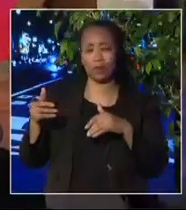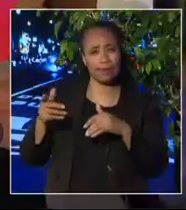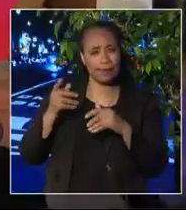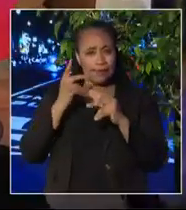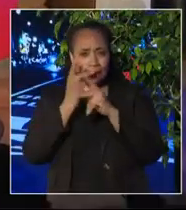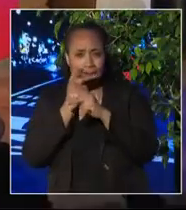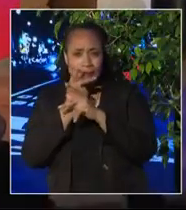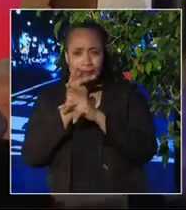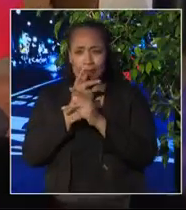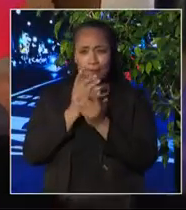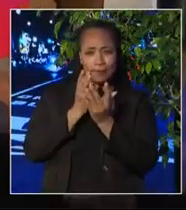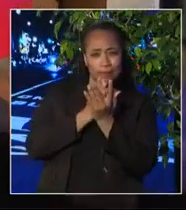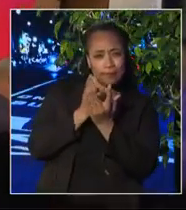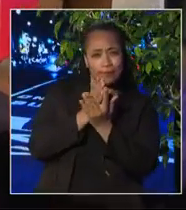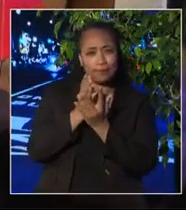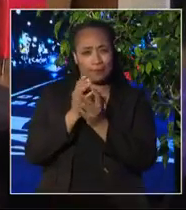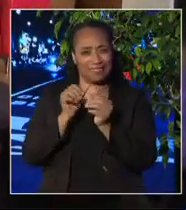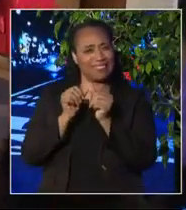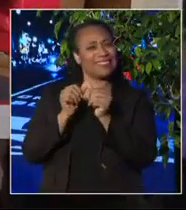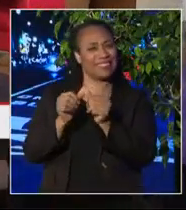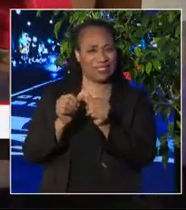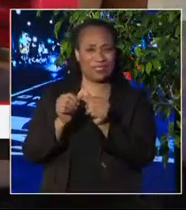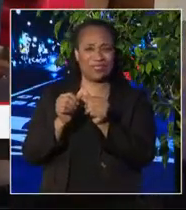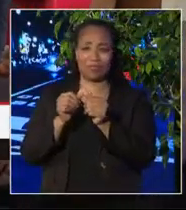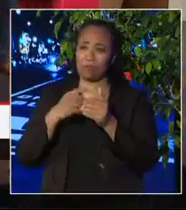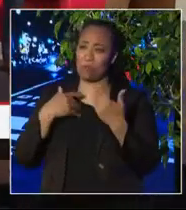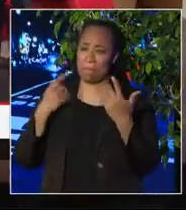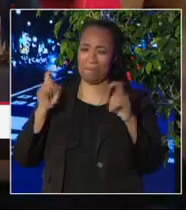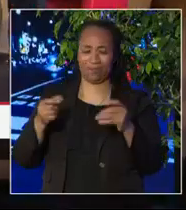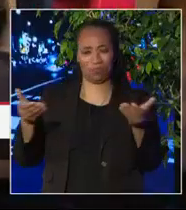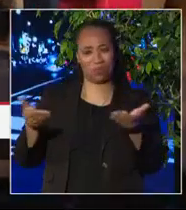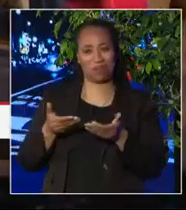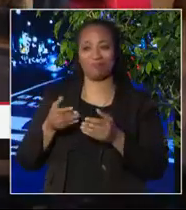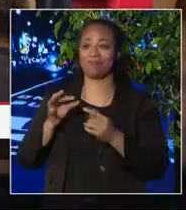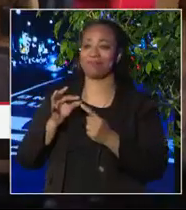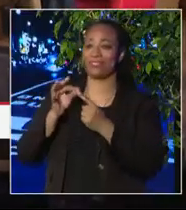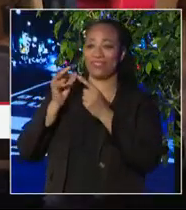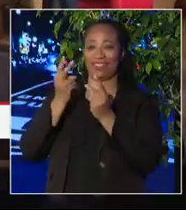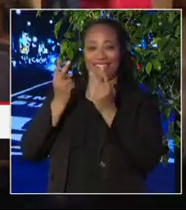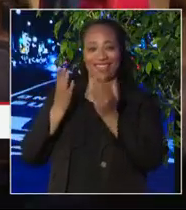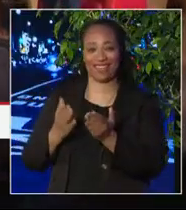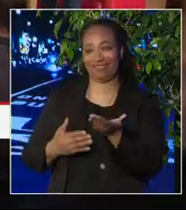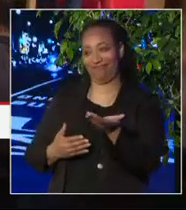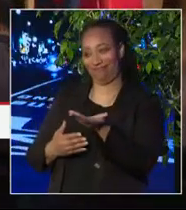welcoming to the stage our very special guest, Mayor Muriel Bowser.